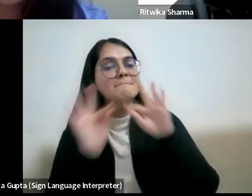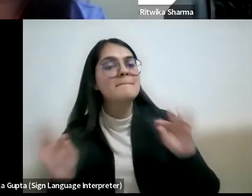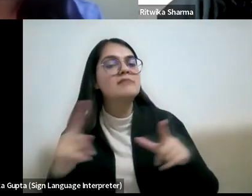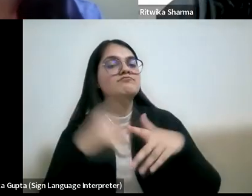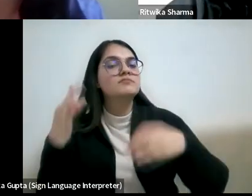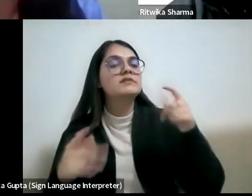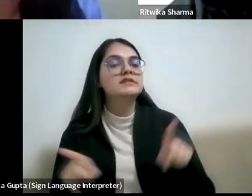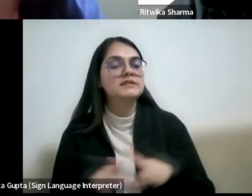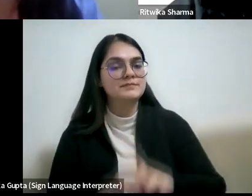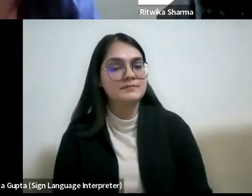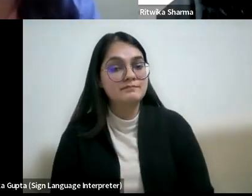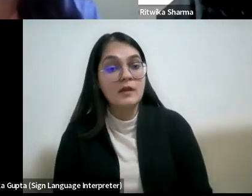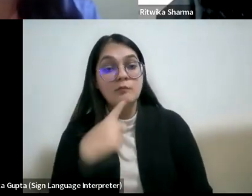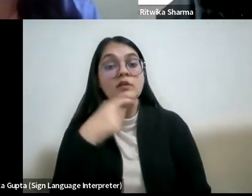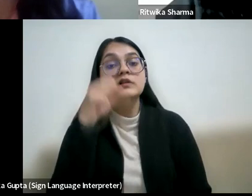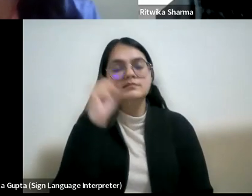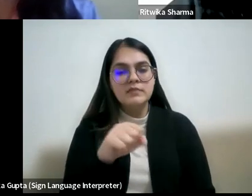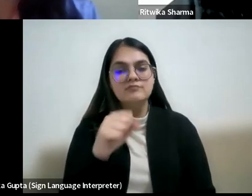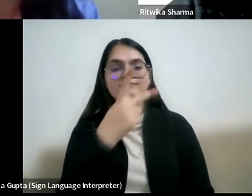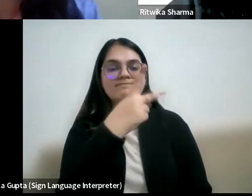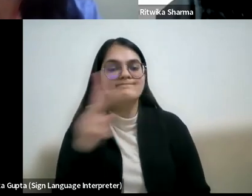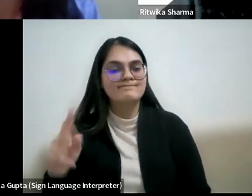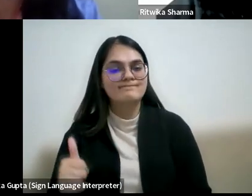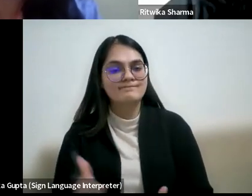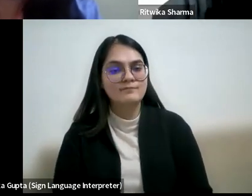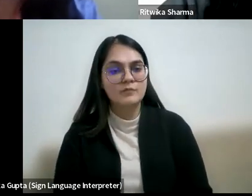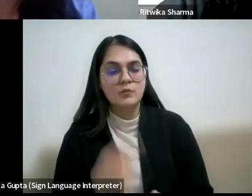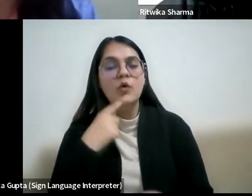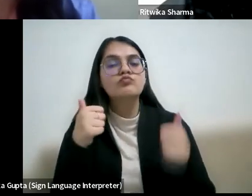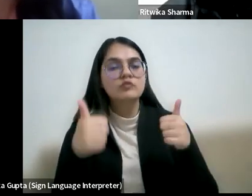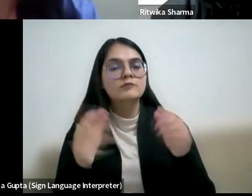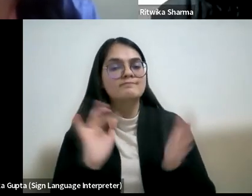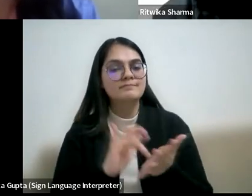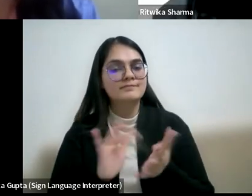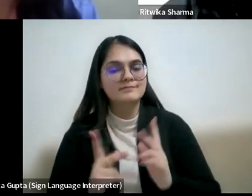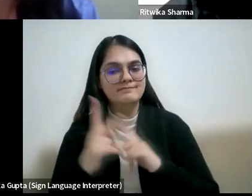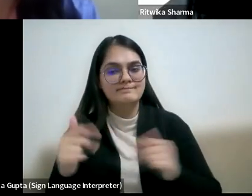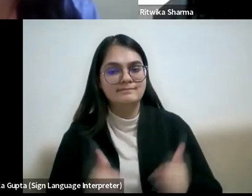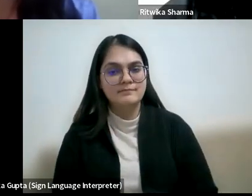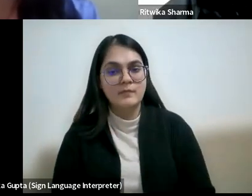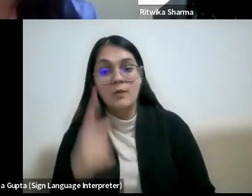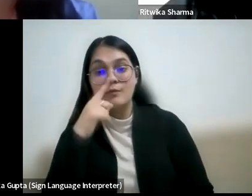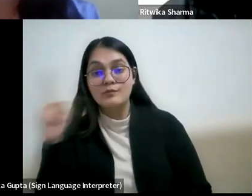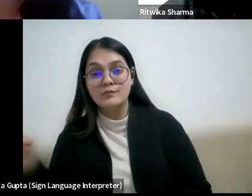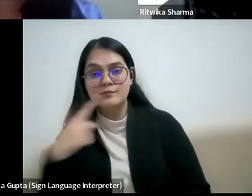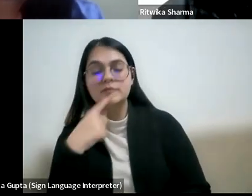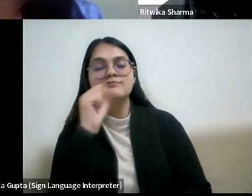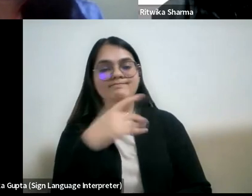stuck to it. So yeah, it certainly plays. It certainly has a good role to play there. That's very interesting to